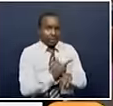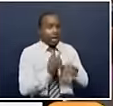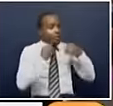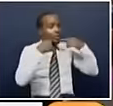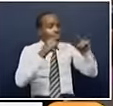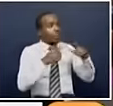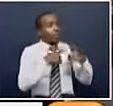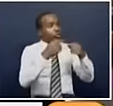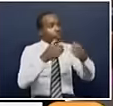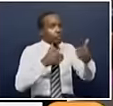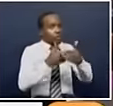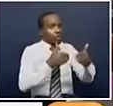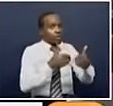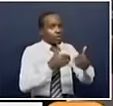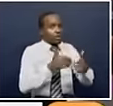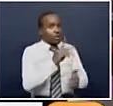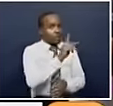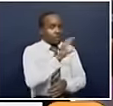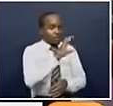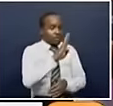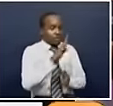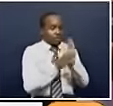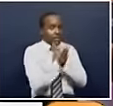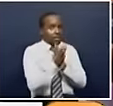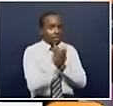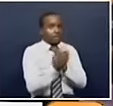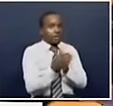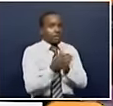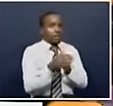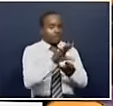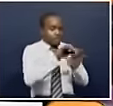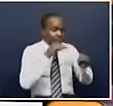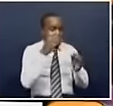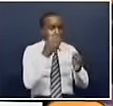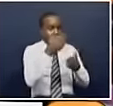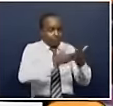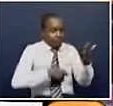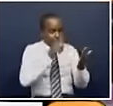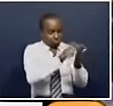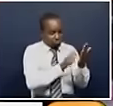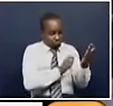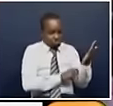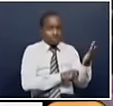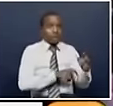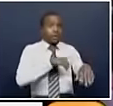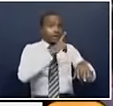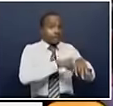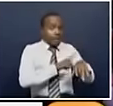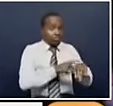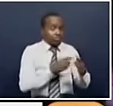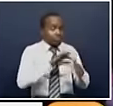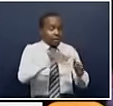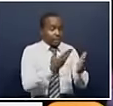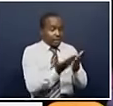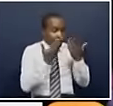them to go to the closest KCB branches to collect the forms and to fill up the forms. And once they put in the, you know, the